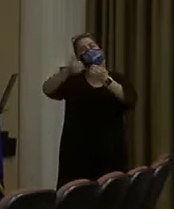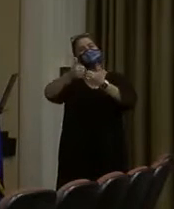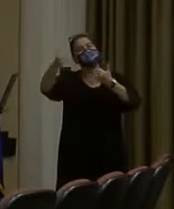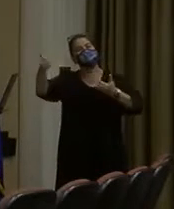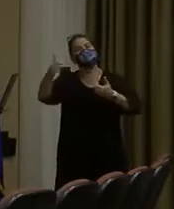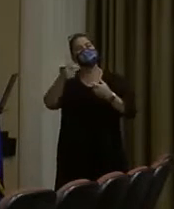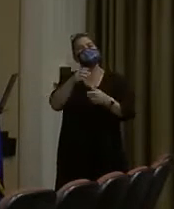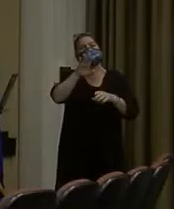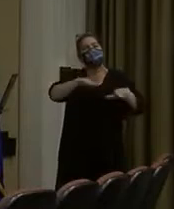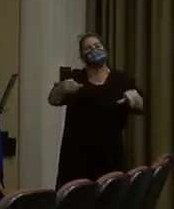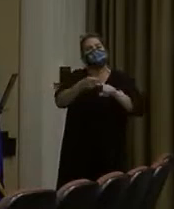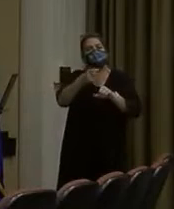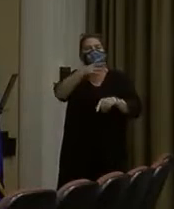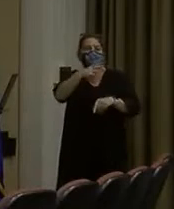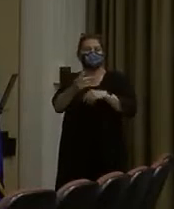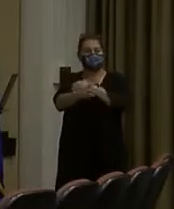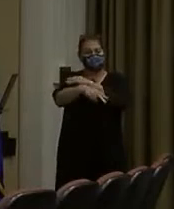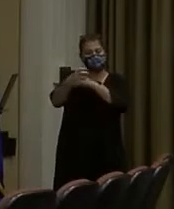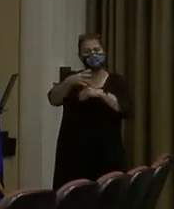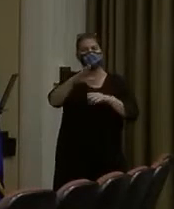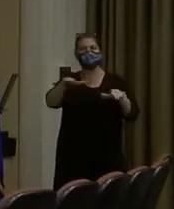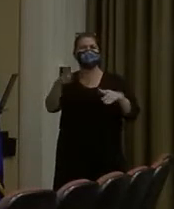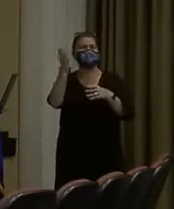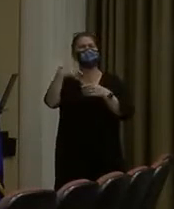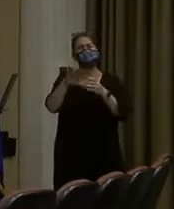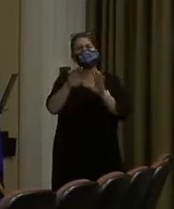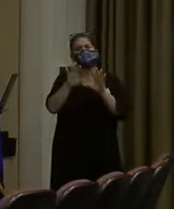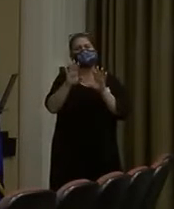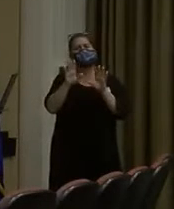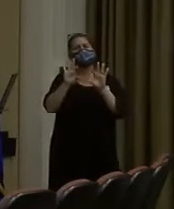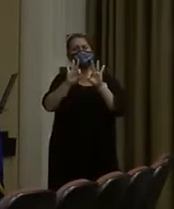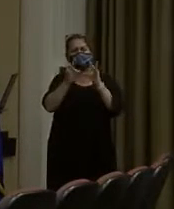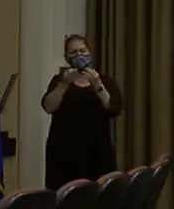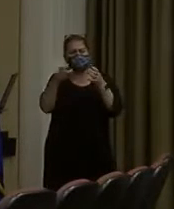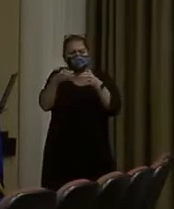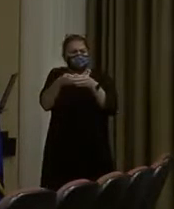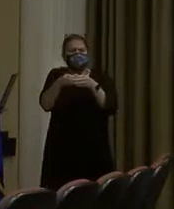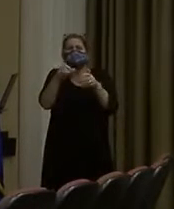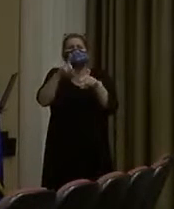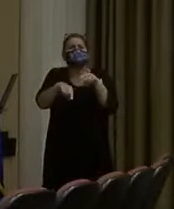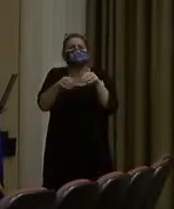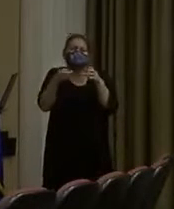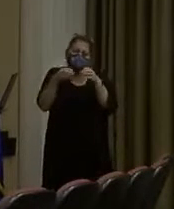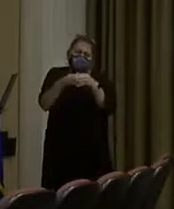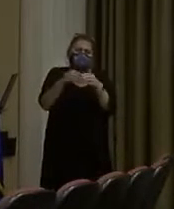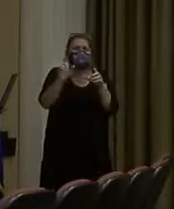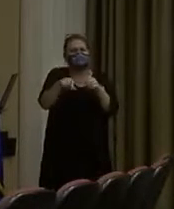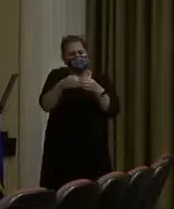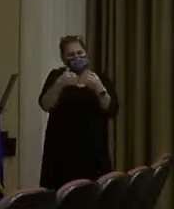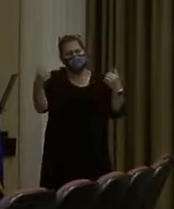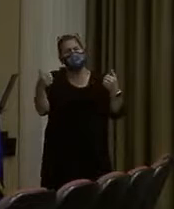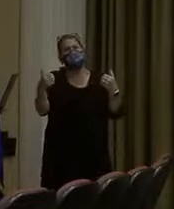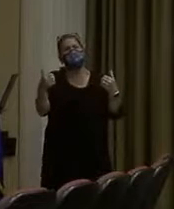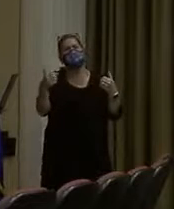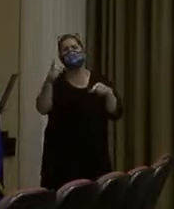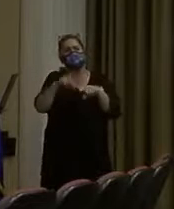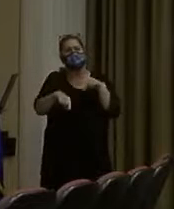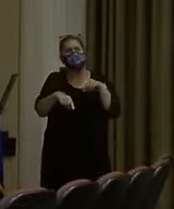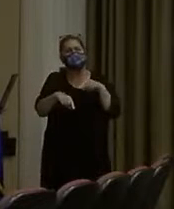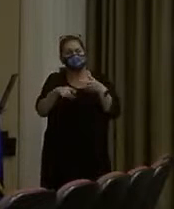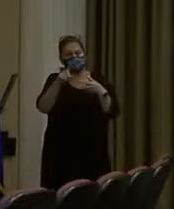of these children from their mothers, why they couldn't stop the breakup of these families, enslaved families, why they couldn't provide for the necessities and